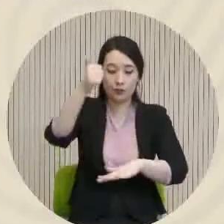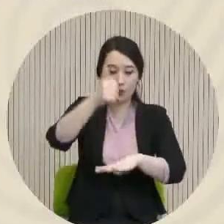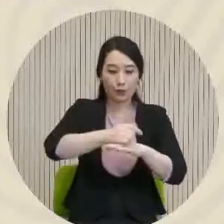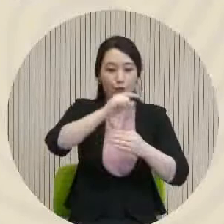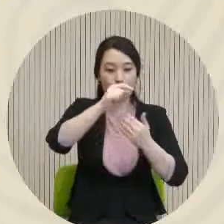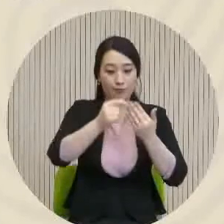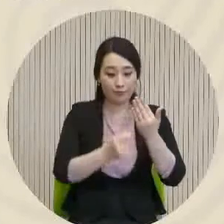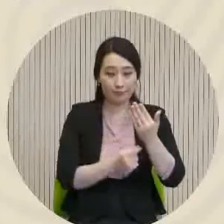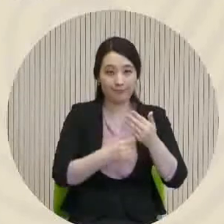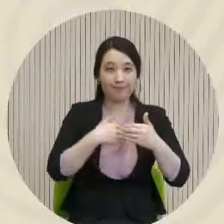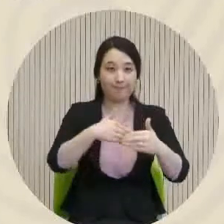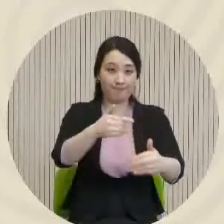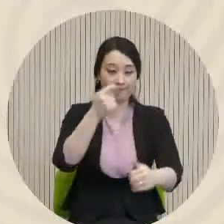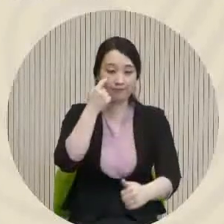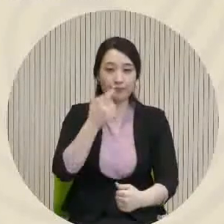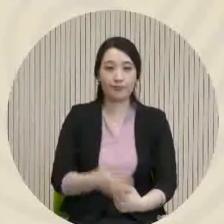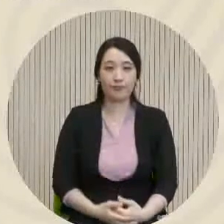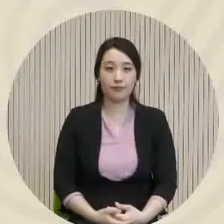classes.